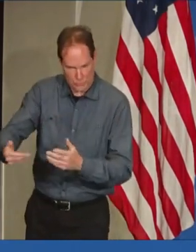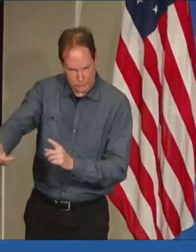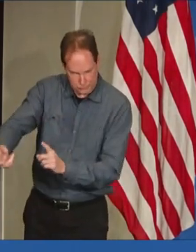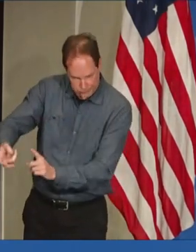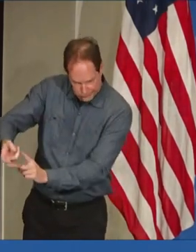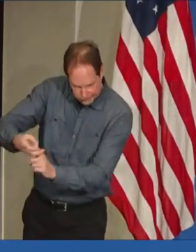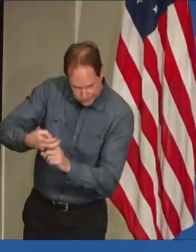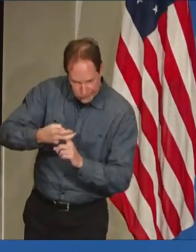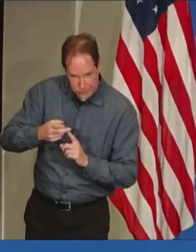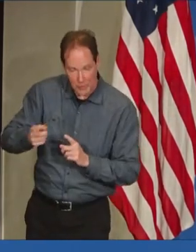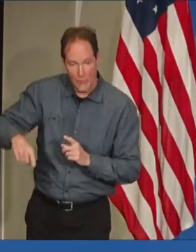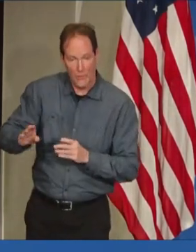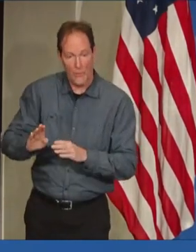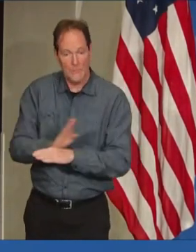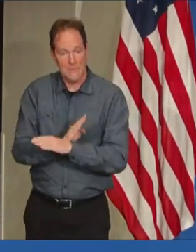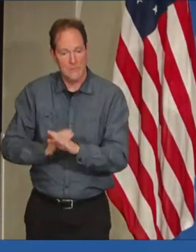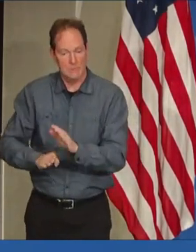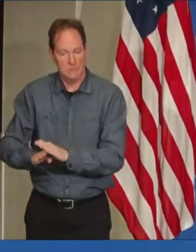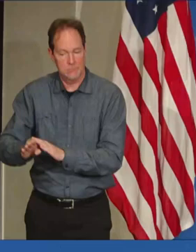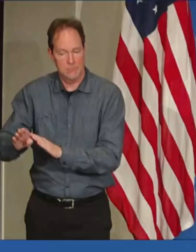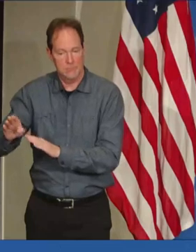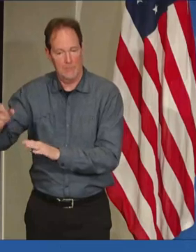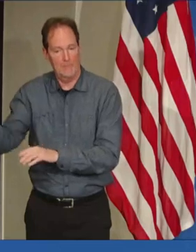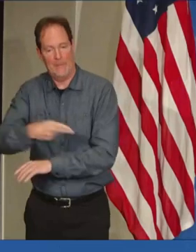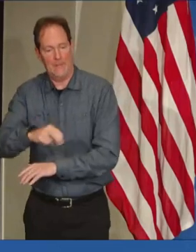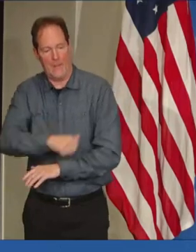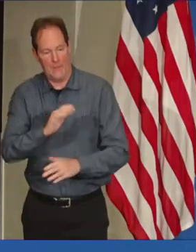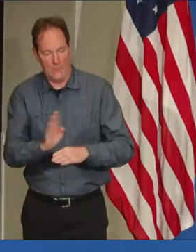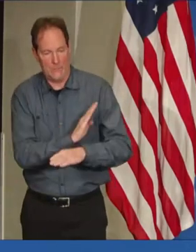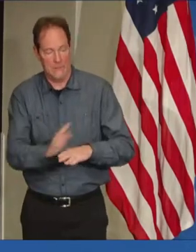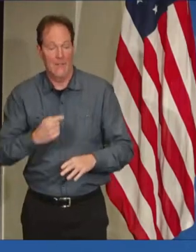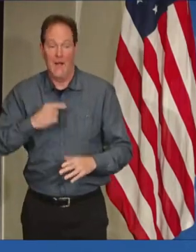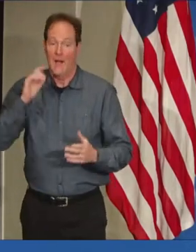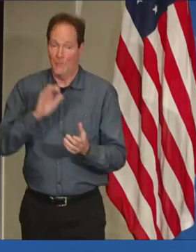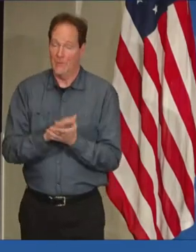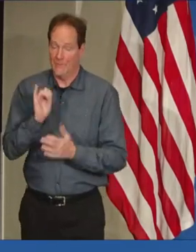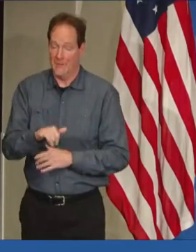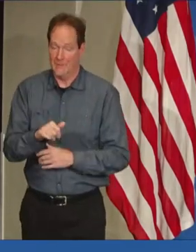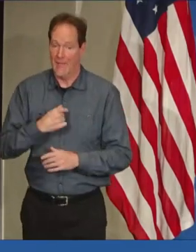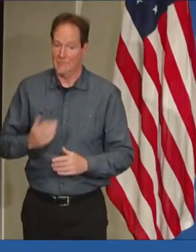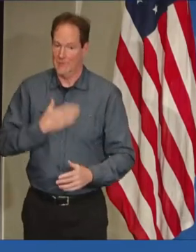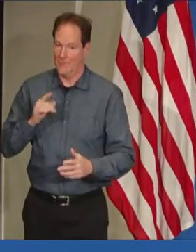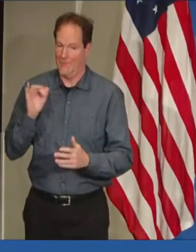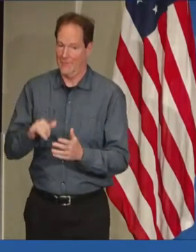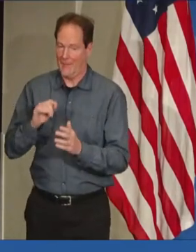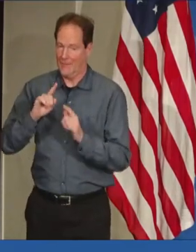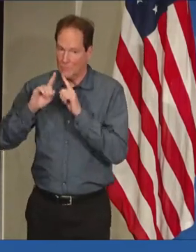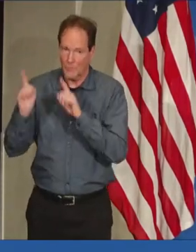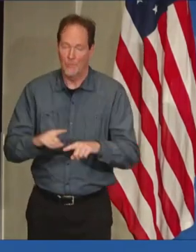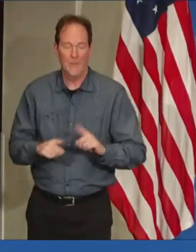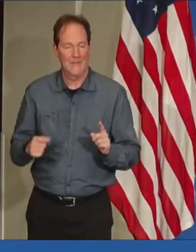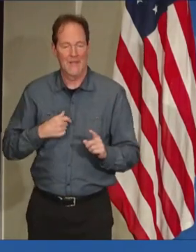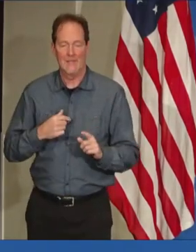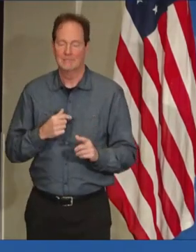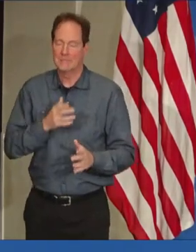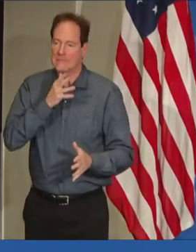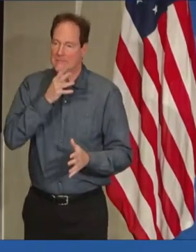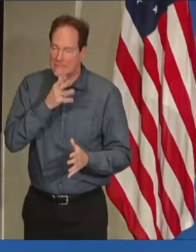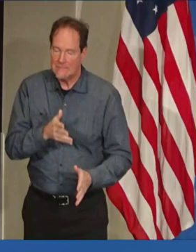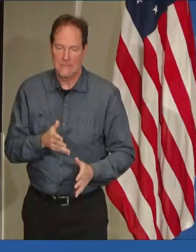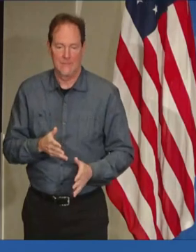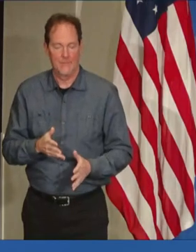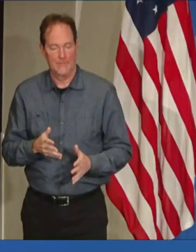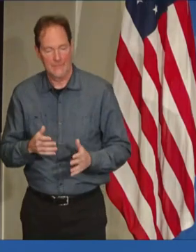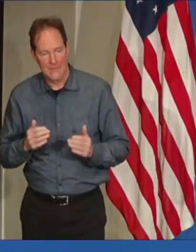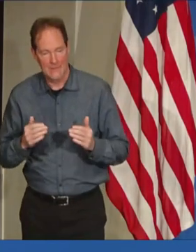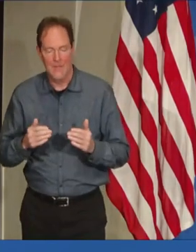the businesses are doing better. I believe that, and I was happy for the report. But, you know, I hate things like